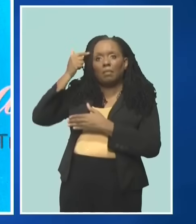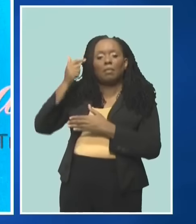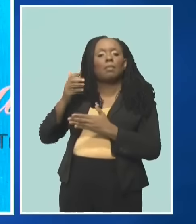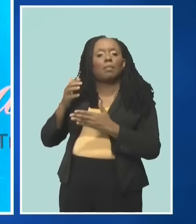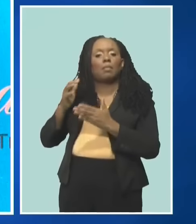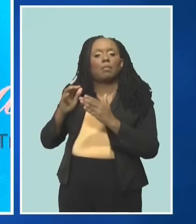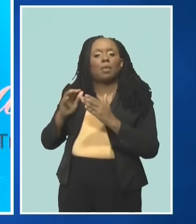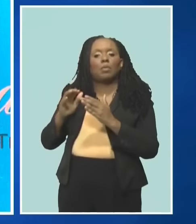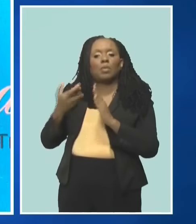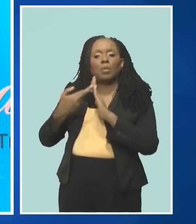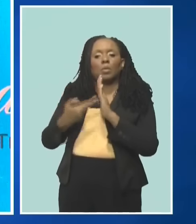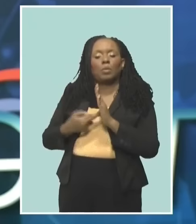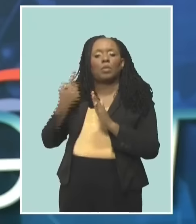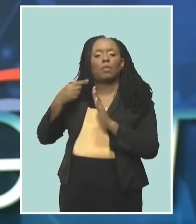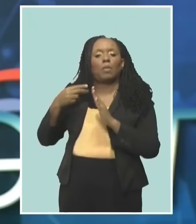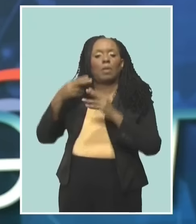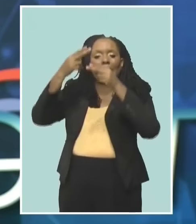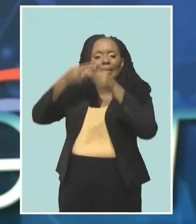facilities and grounds.